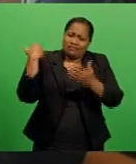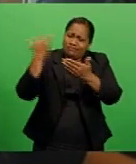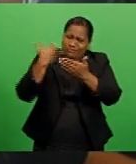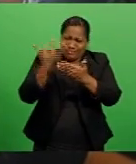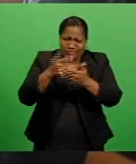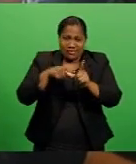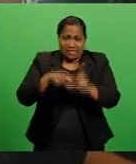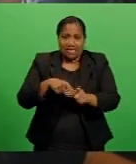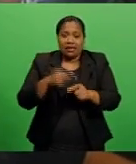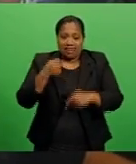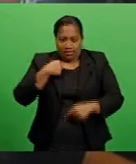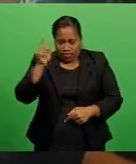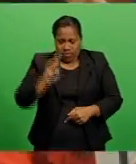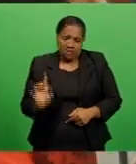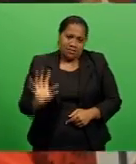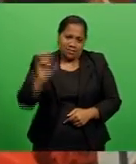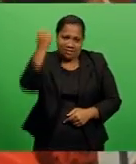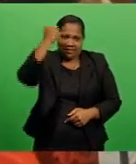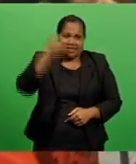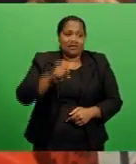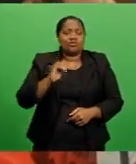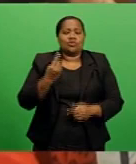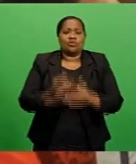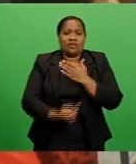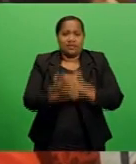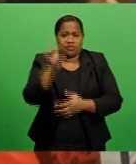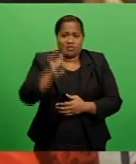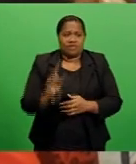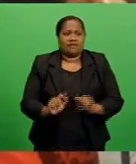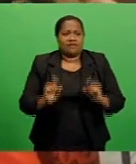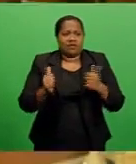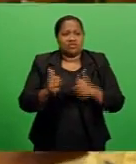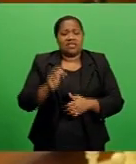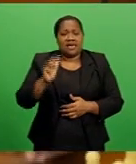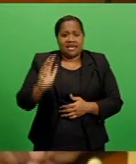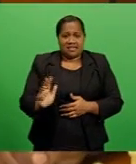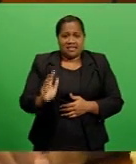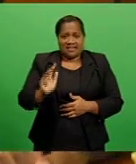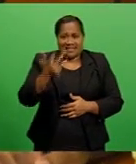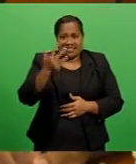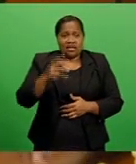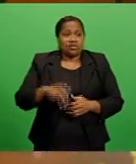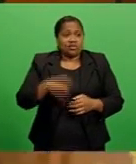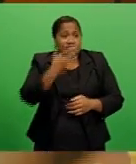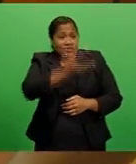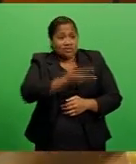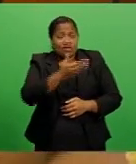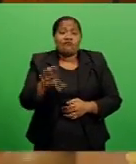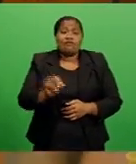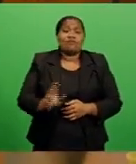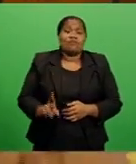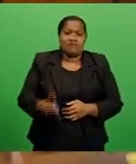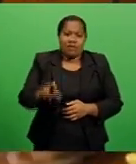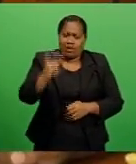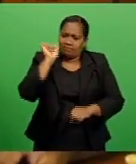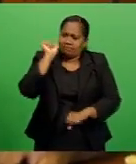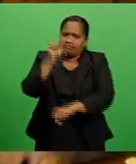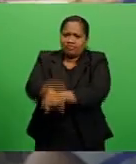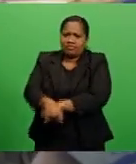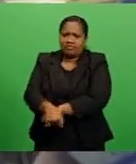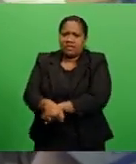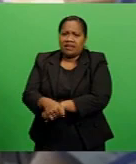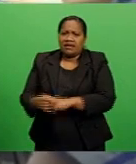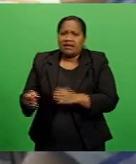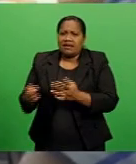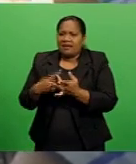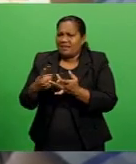which started on the weekend, ended today after 9 rounds. Sikivo, who hails from Narovido in Rewa, defeated former champion candidate Master